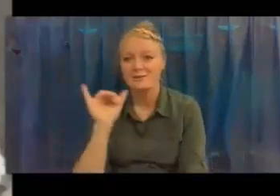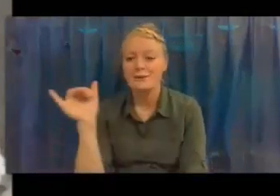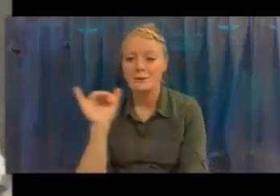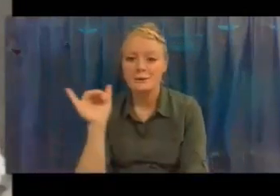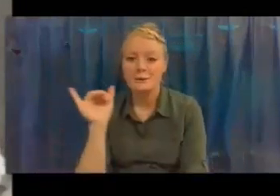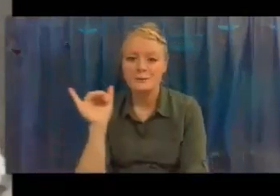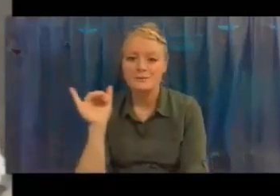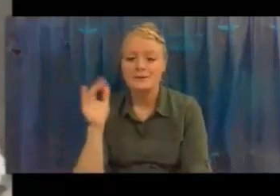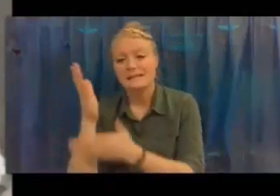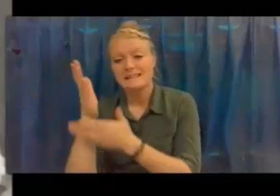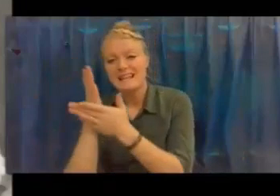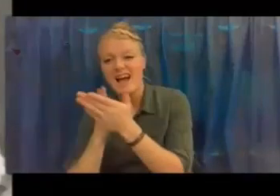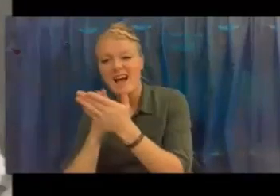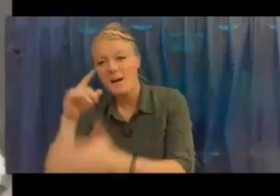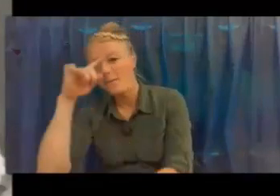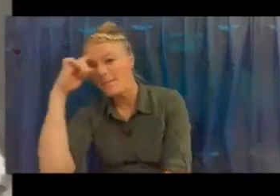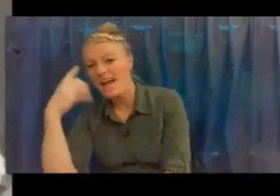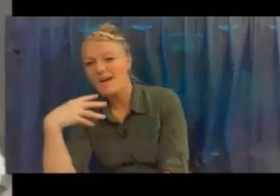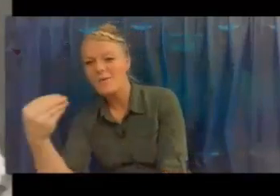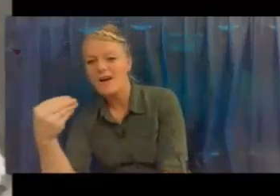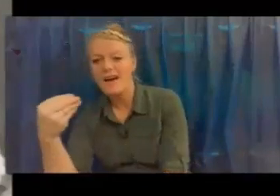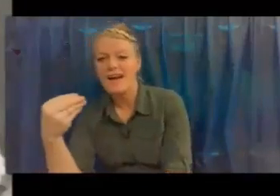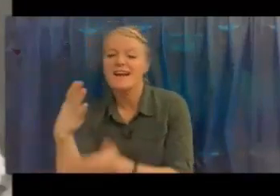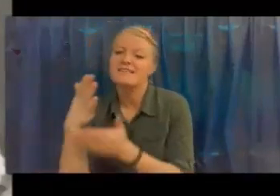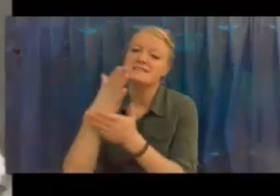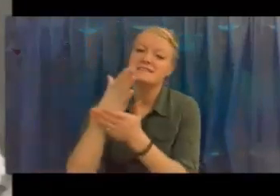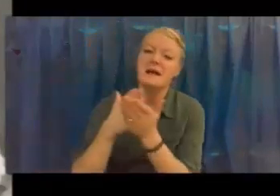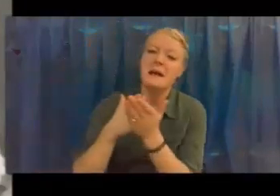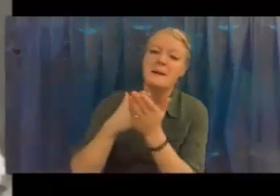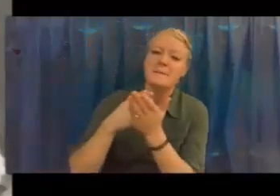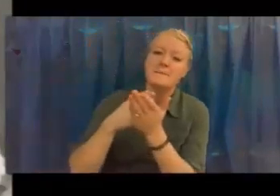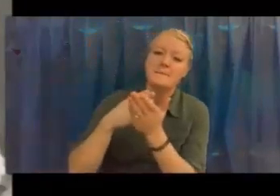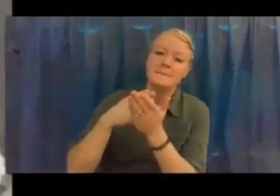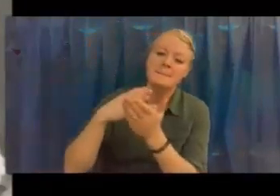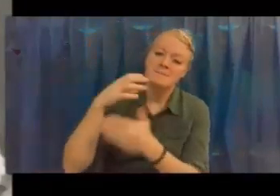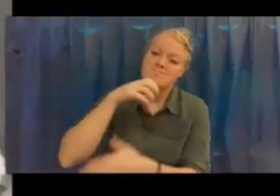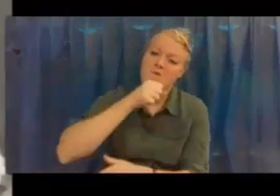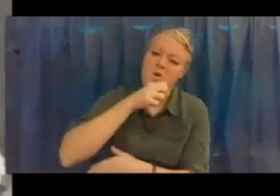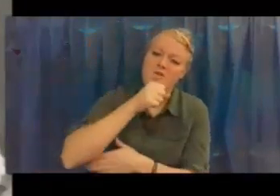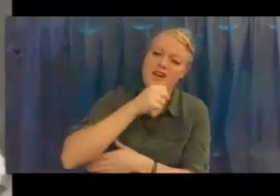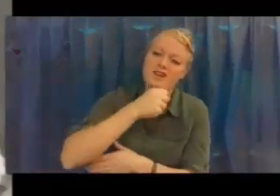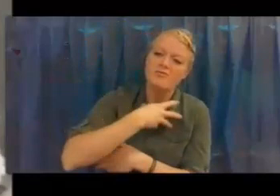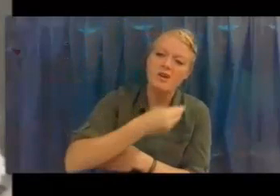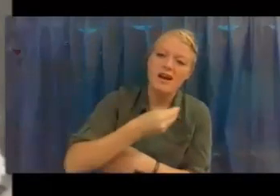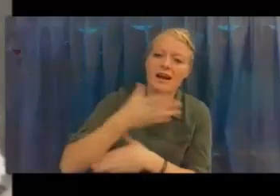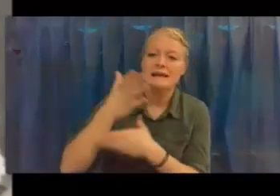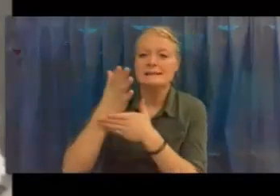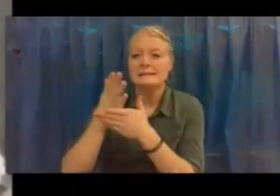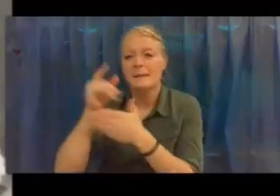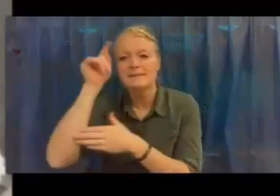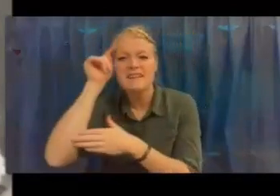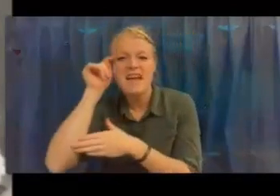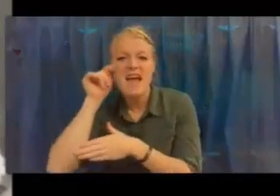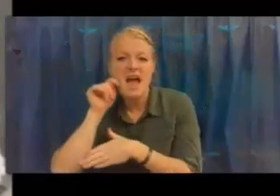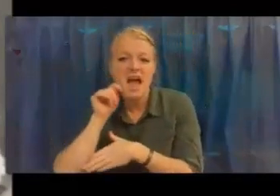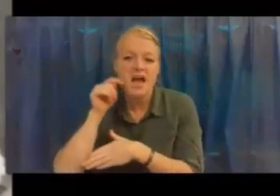It's also different color fur too. Some are black and white, some are orange and